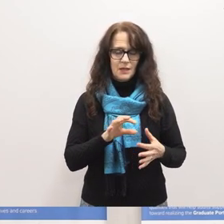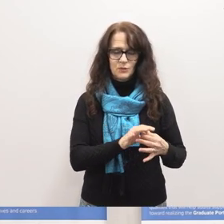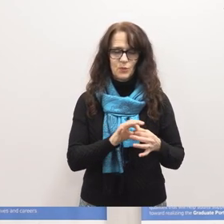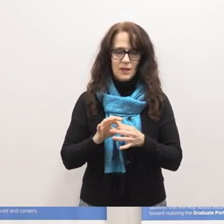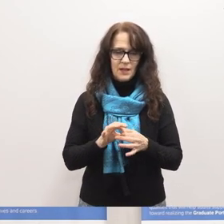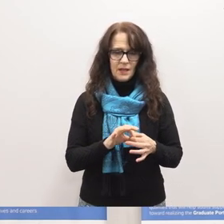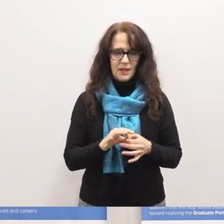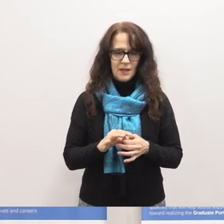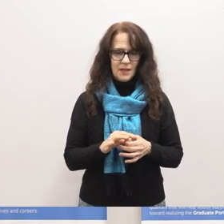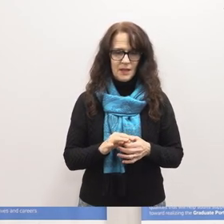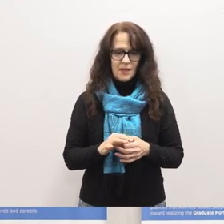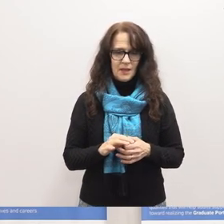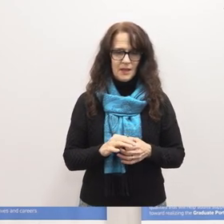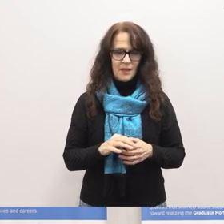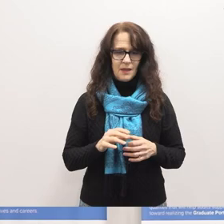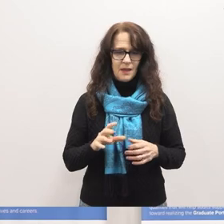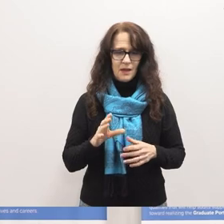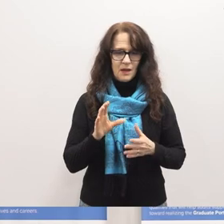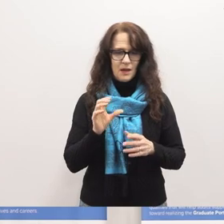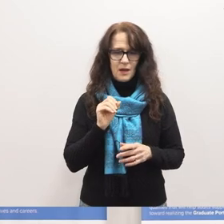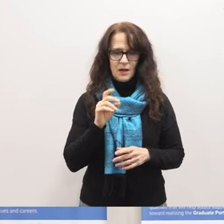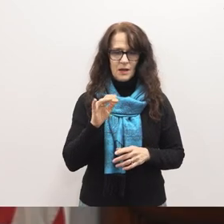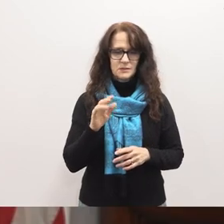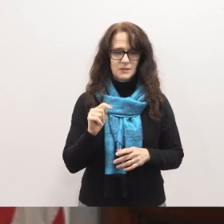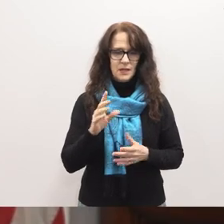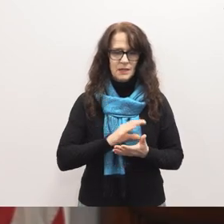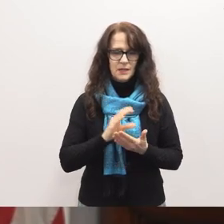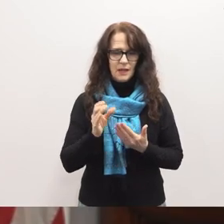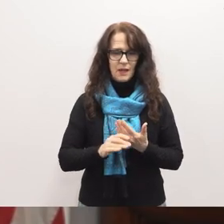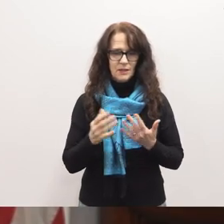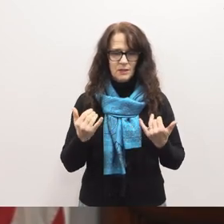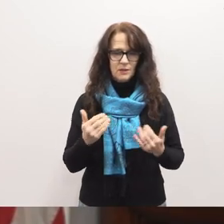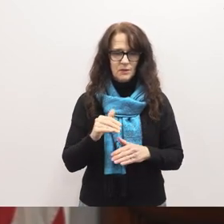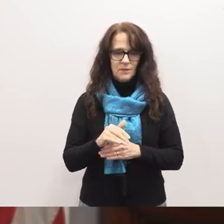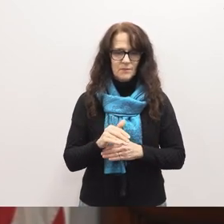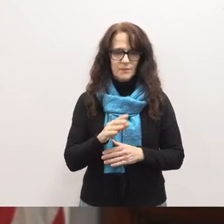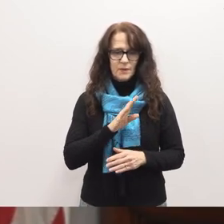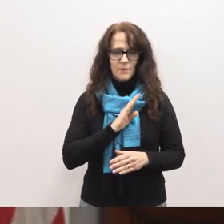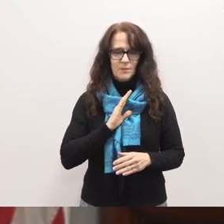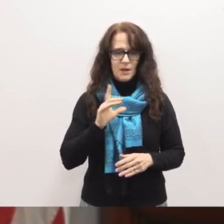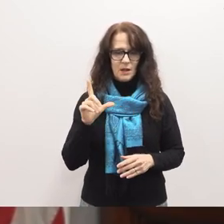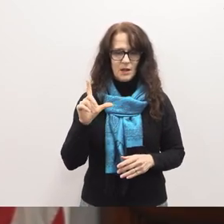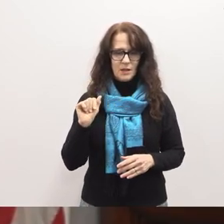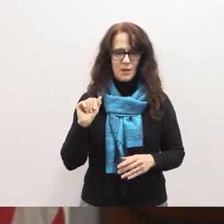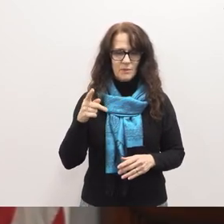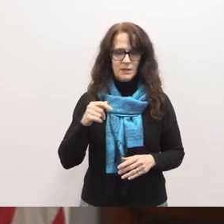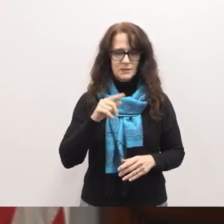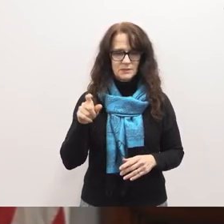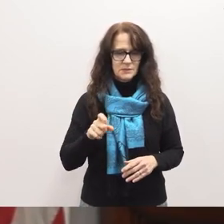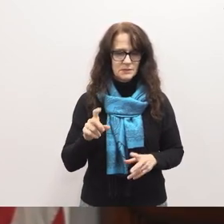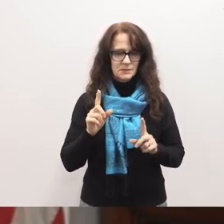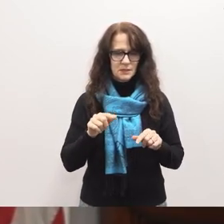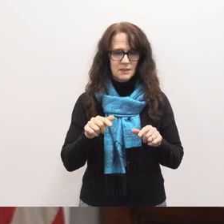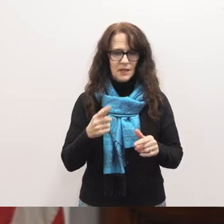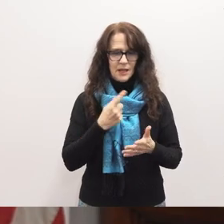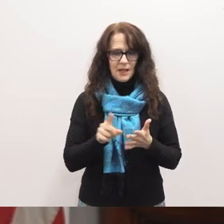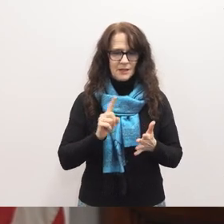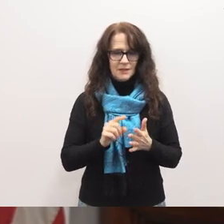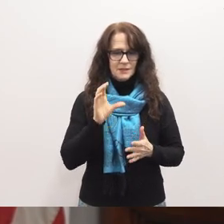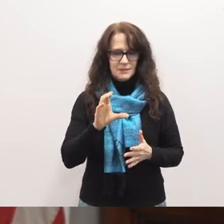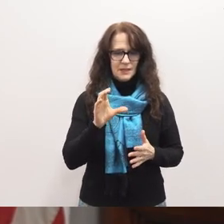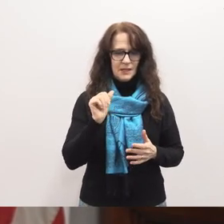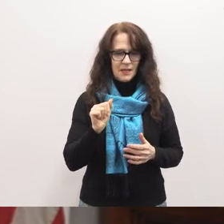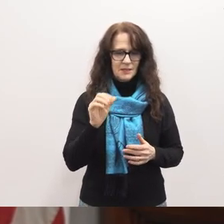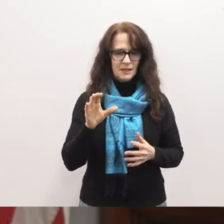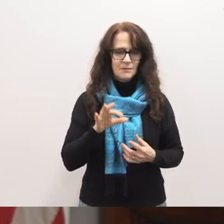to one of the items in our consent calendar tonight. Board Member Lopez and I were able to attend last week's